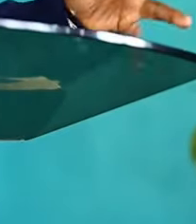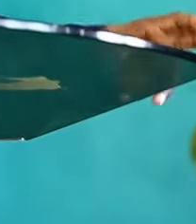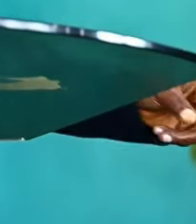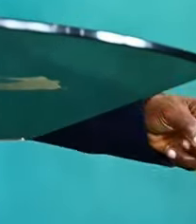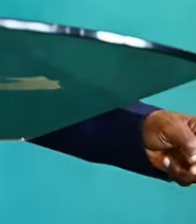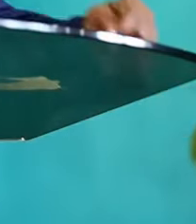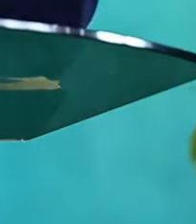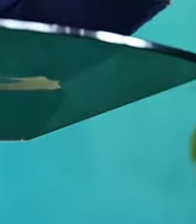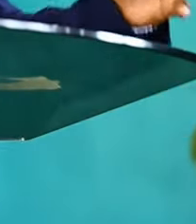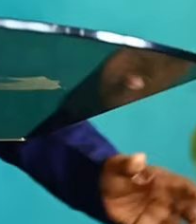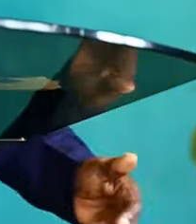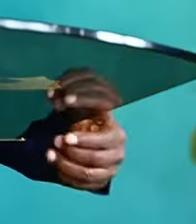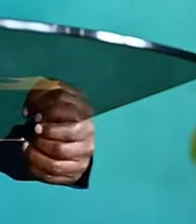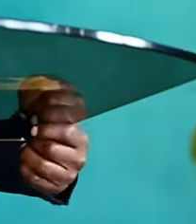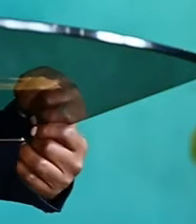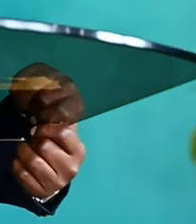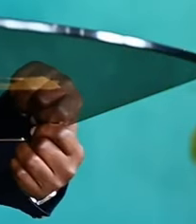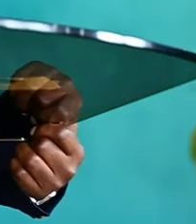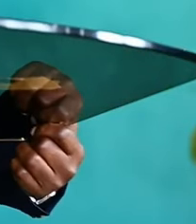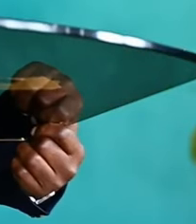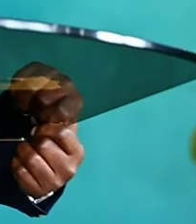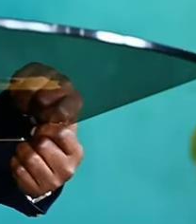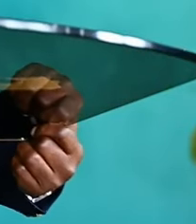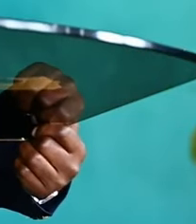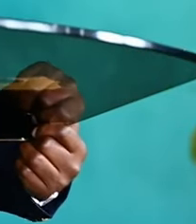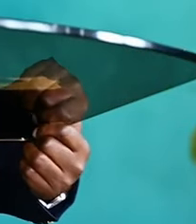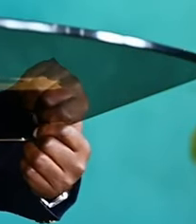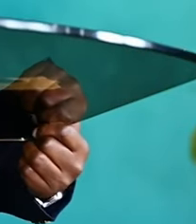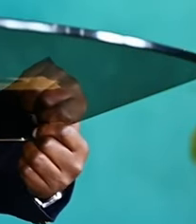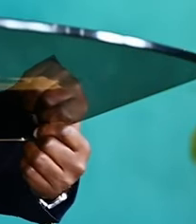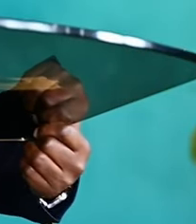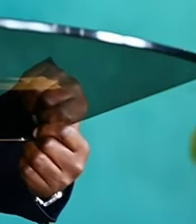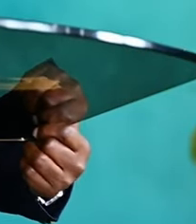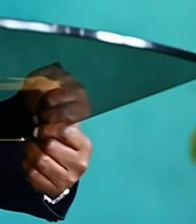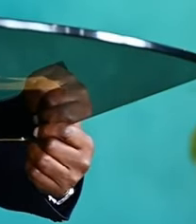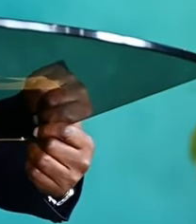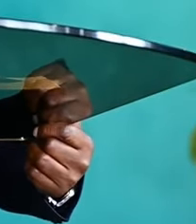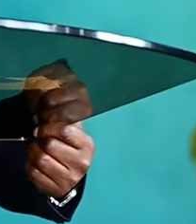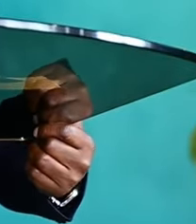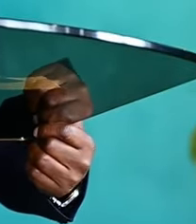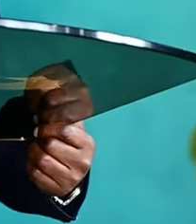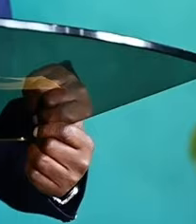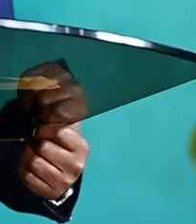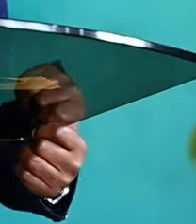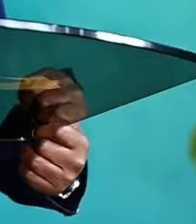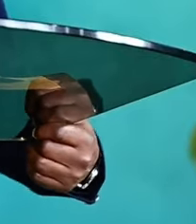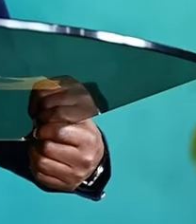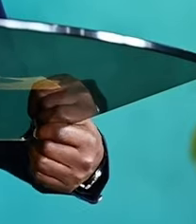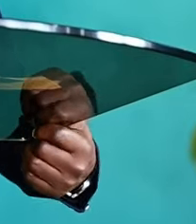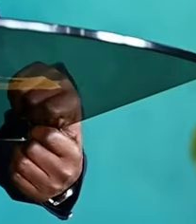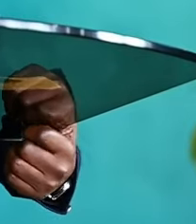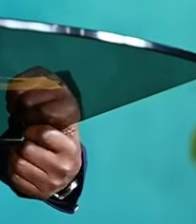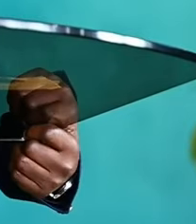go to rejoice, proper dance and such like, we never see you there. Number three, when you have locked your room where you